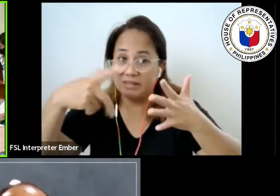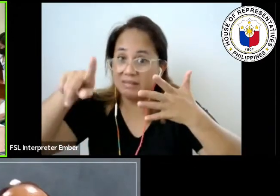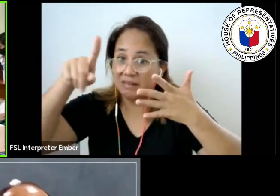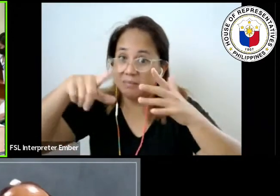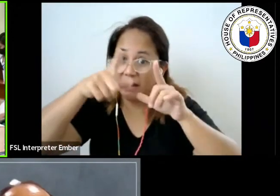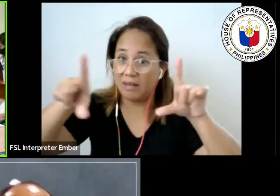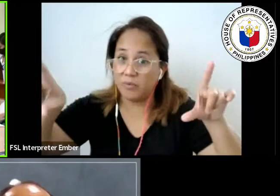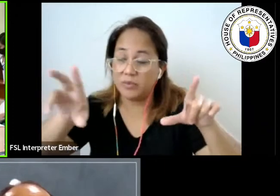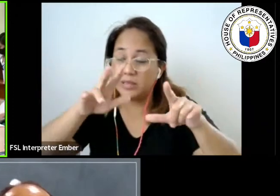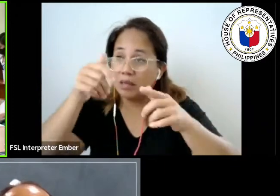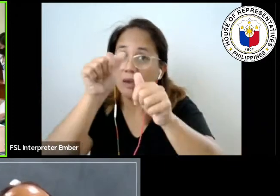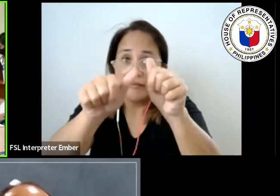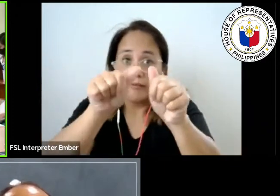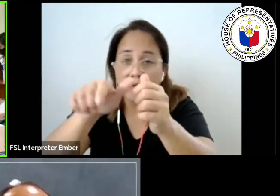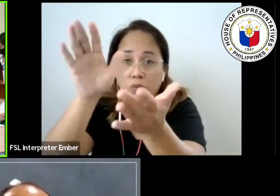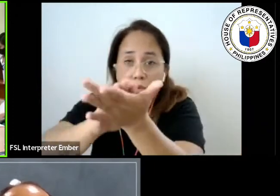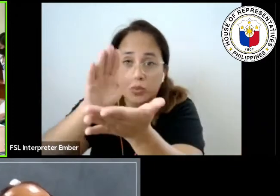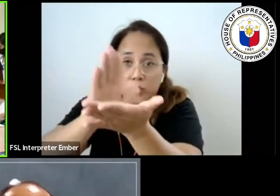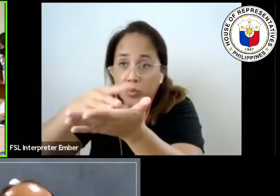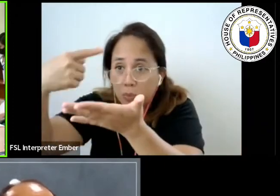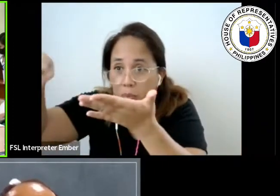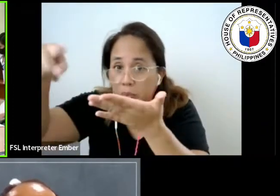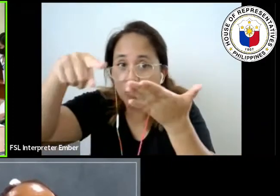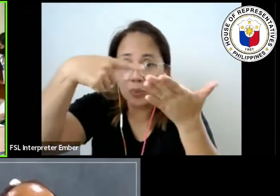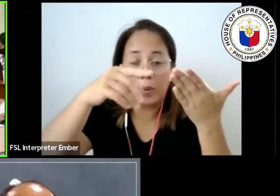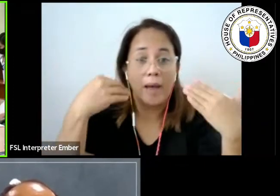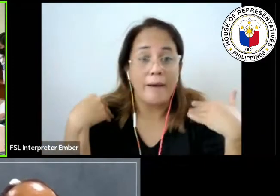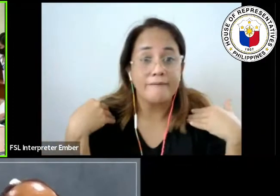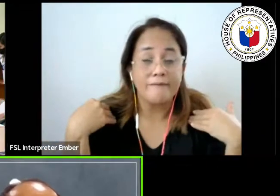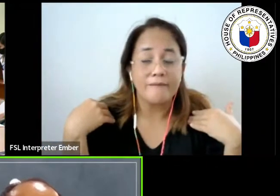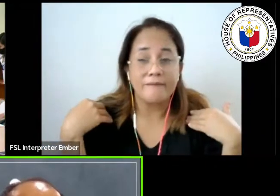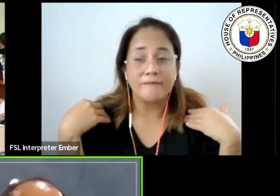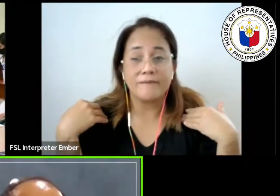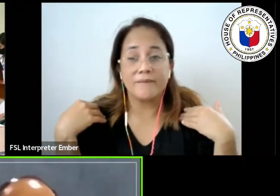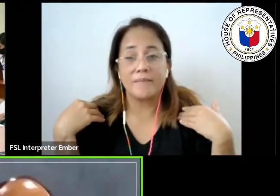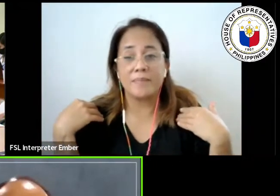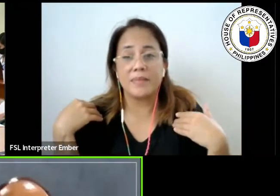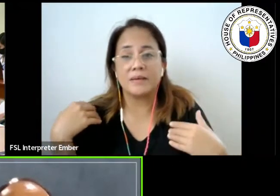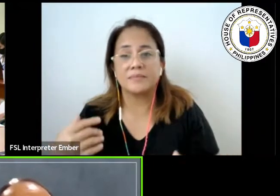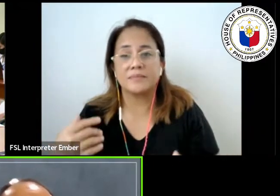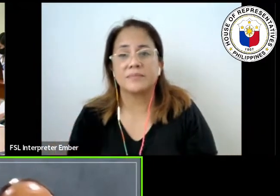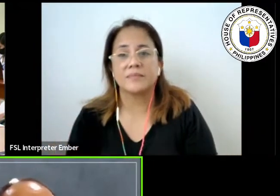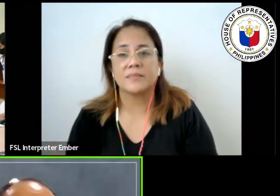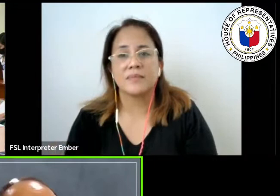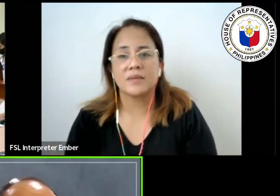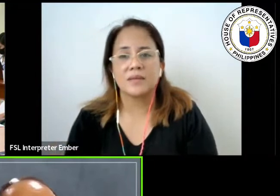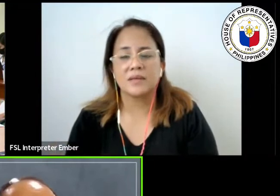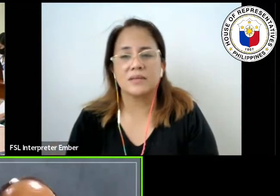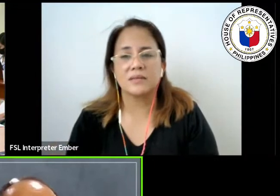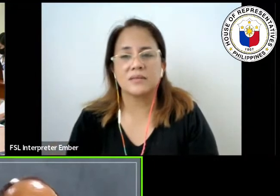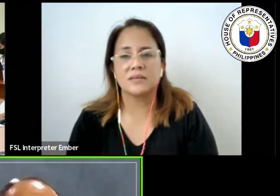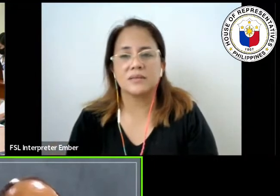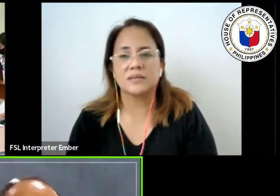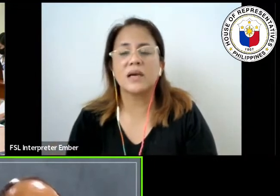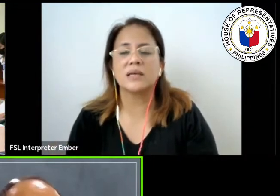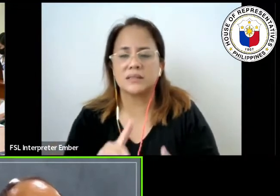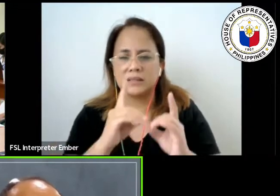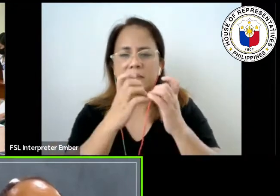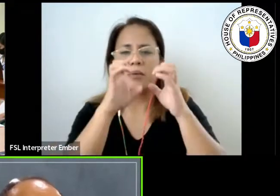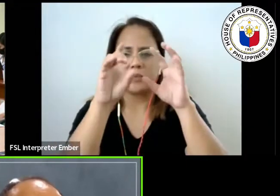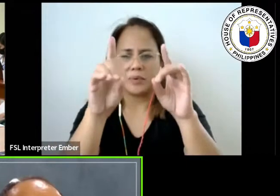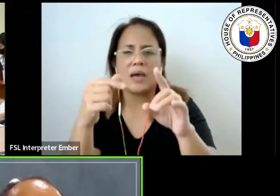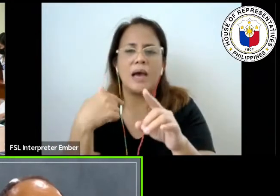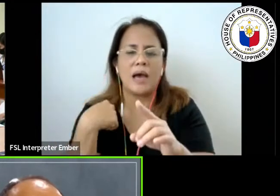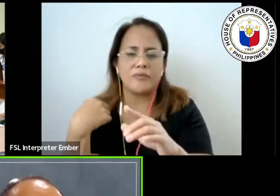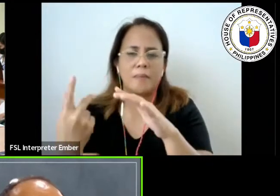na sa bawat paaralan ng Pilipinas? Meron na ba? Meron po yung dito yung actually ang DepEd asks the